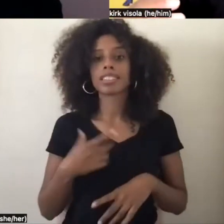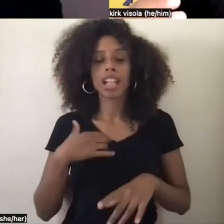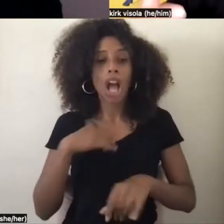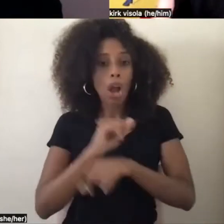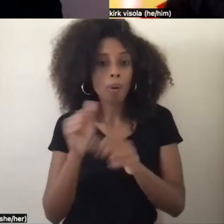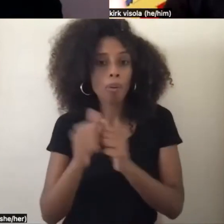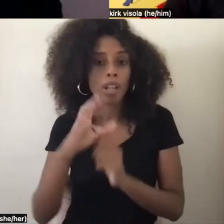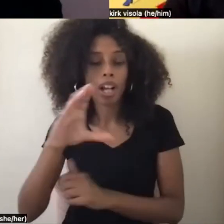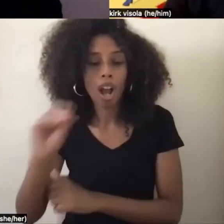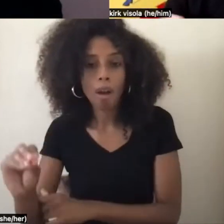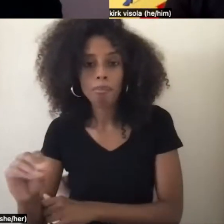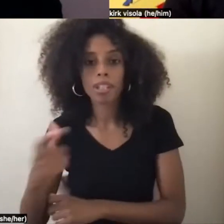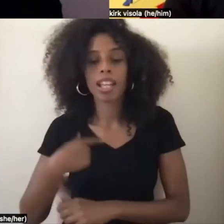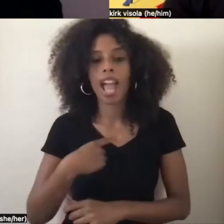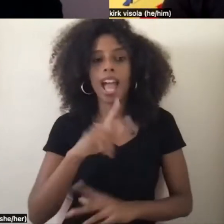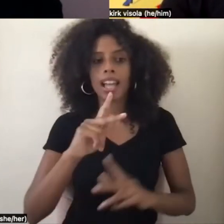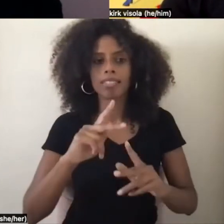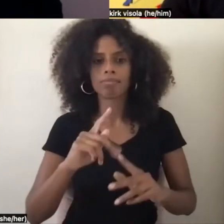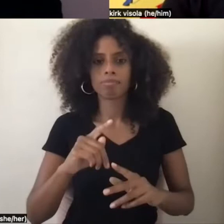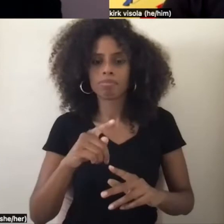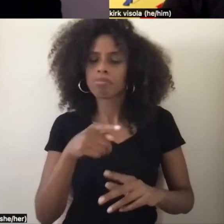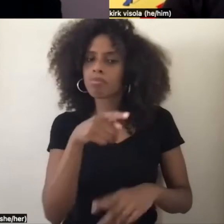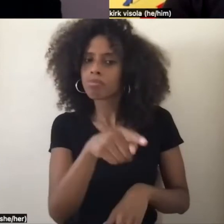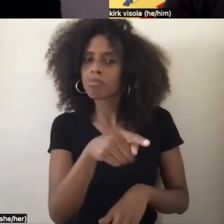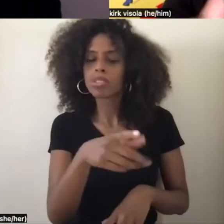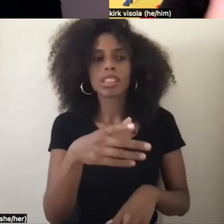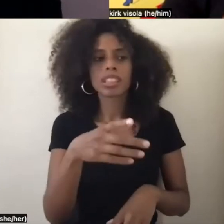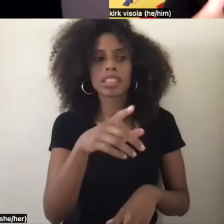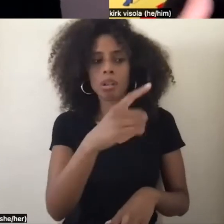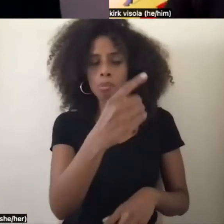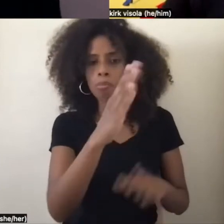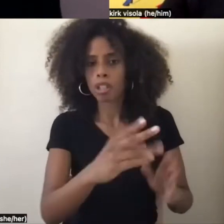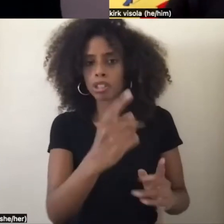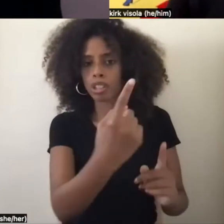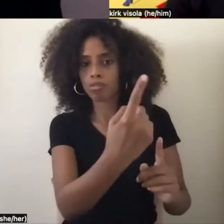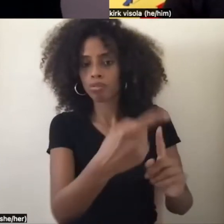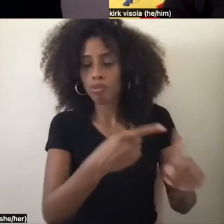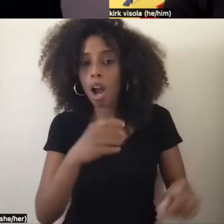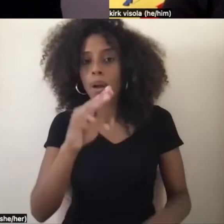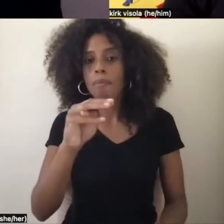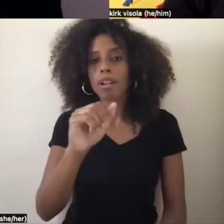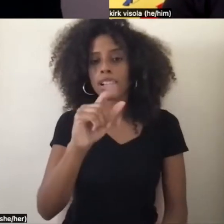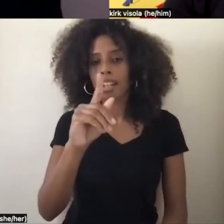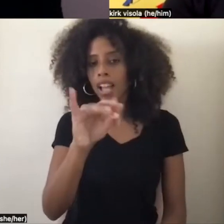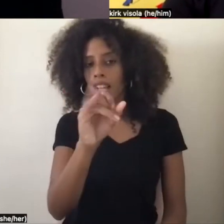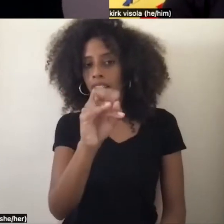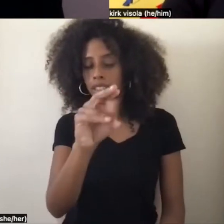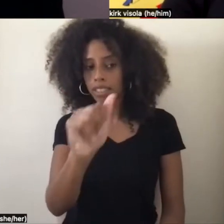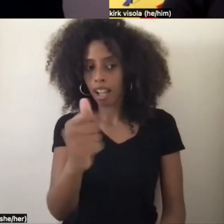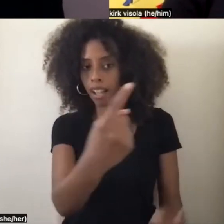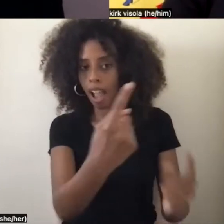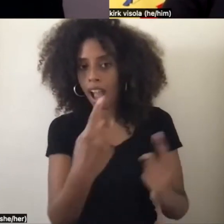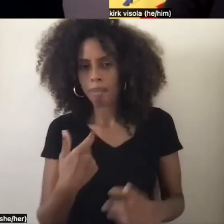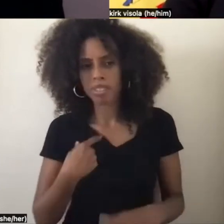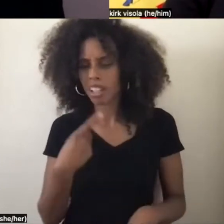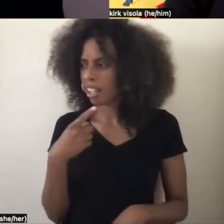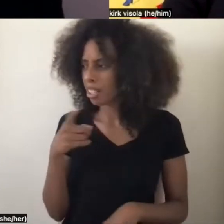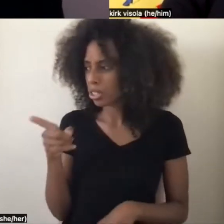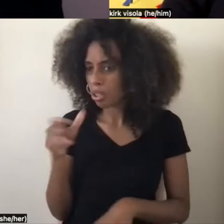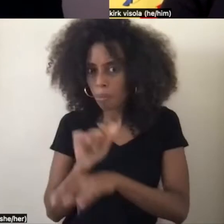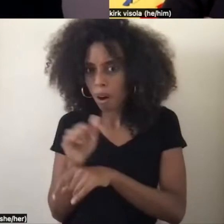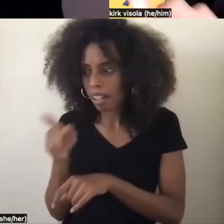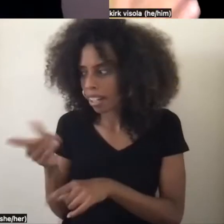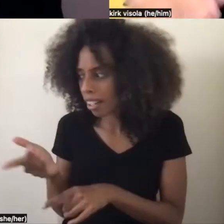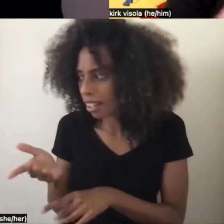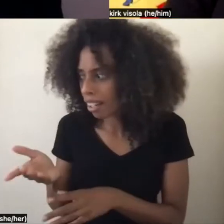doing work and they said, "Oh, you're Kirk? I thought you were some white guy with glasses. It's just that stereotype that you always fit," right? And I kind of laughed and I